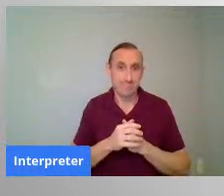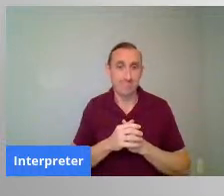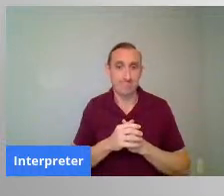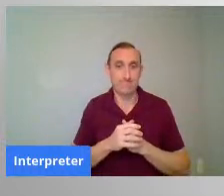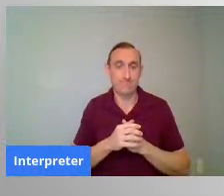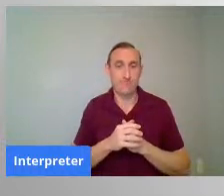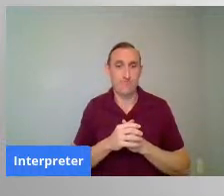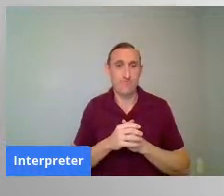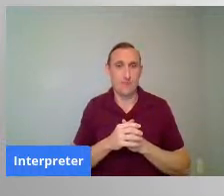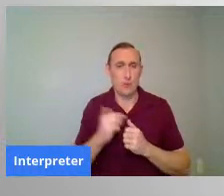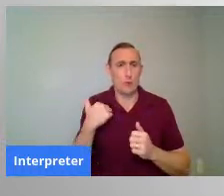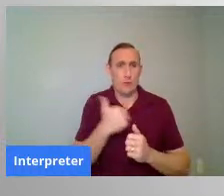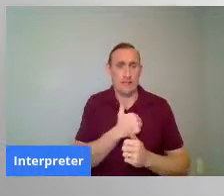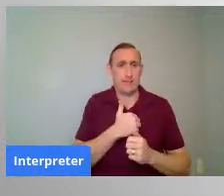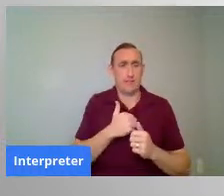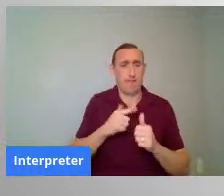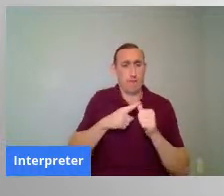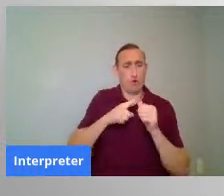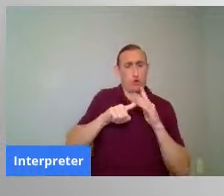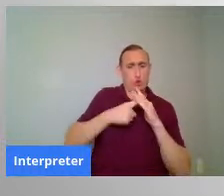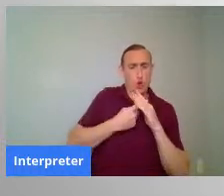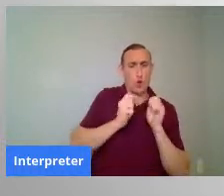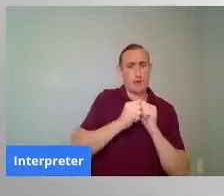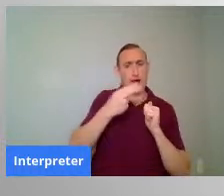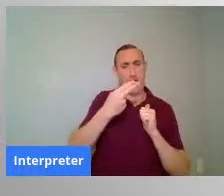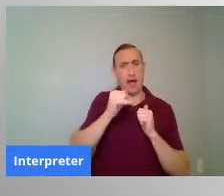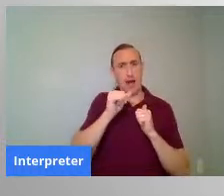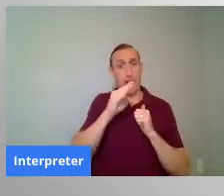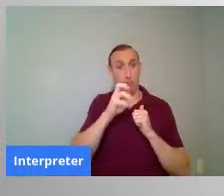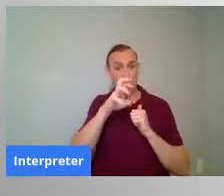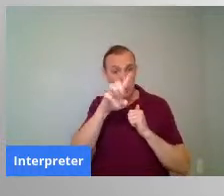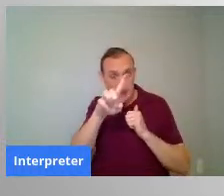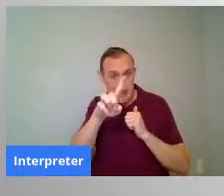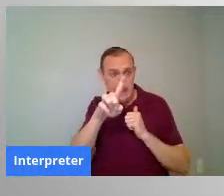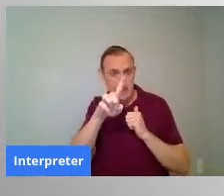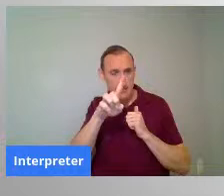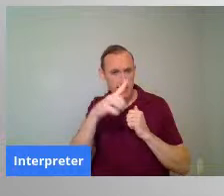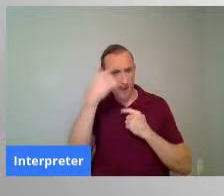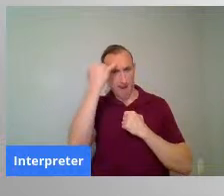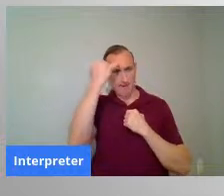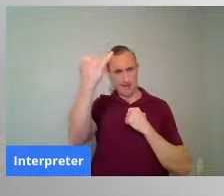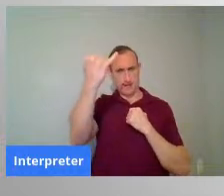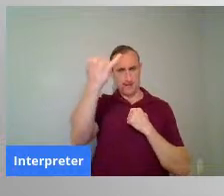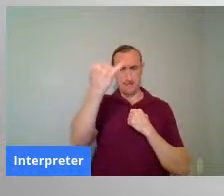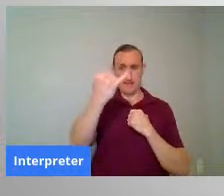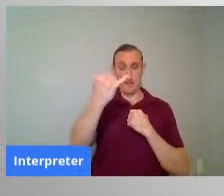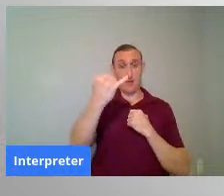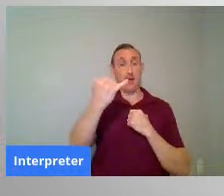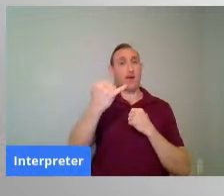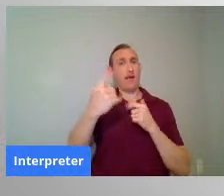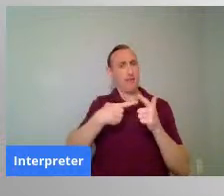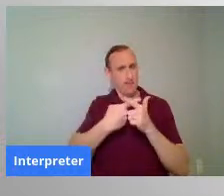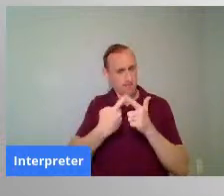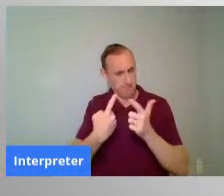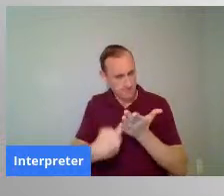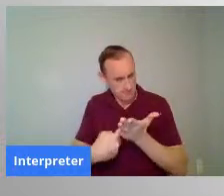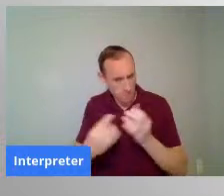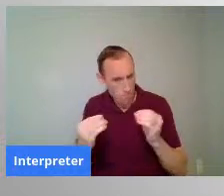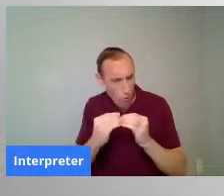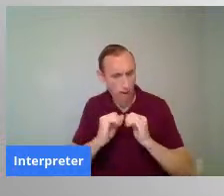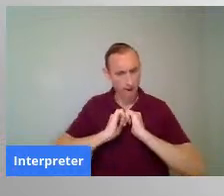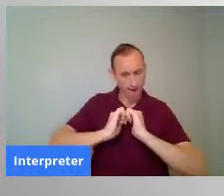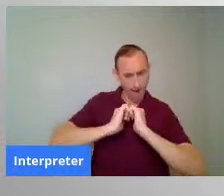hybrid, and then we're like, okay, let's be more aggressive, and we can continue and will continue. If you knew how